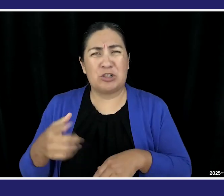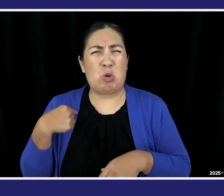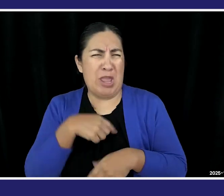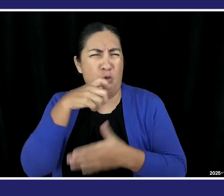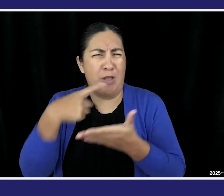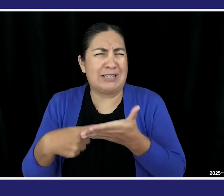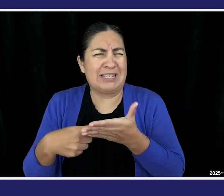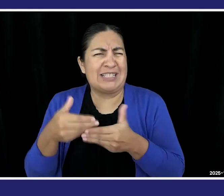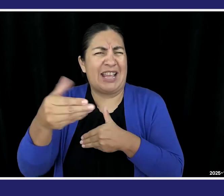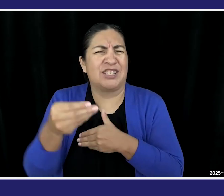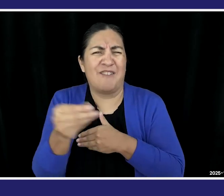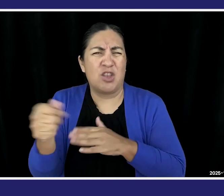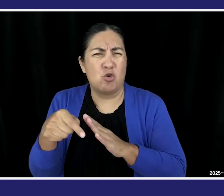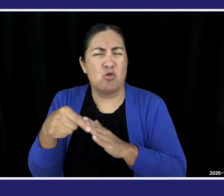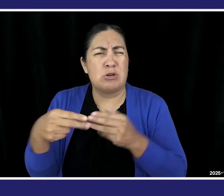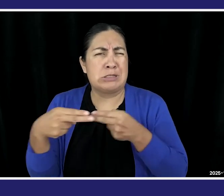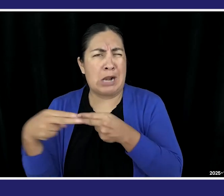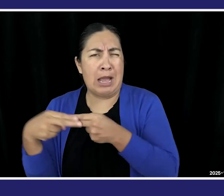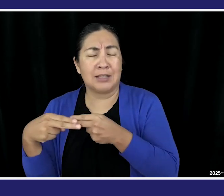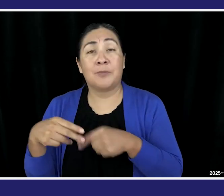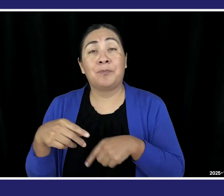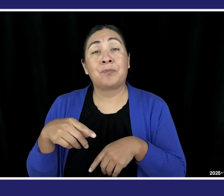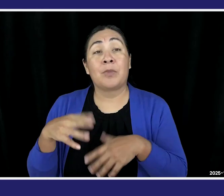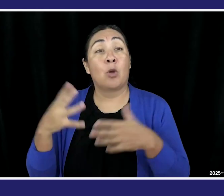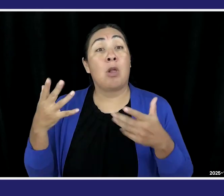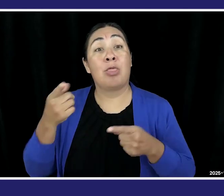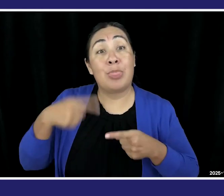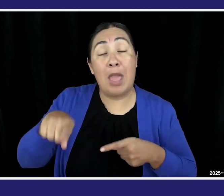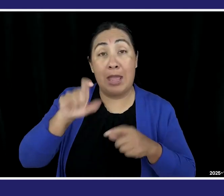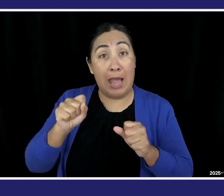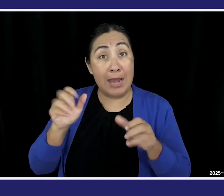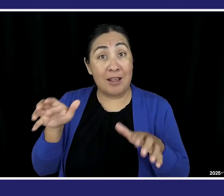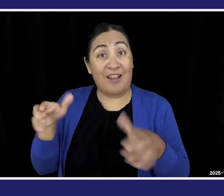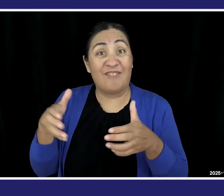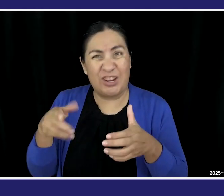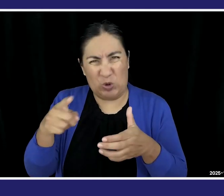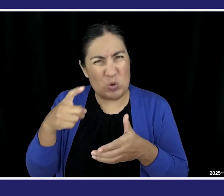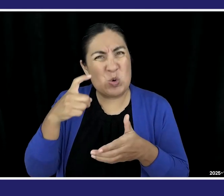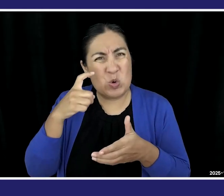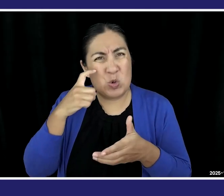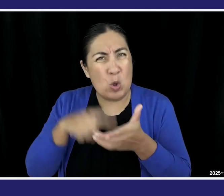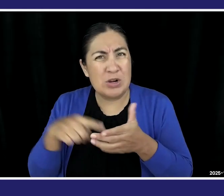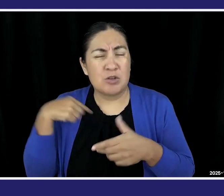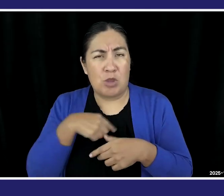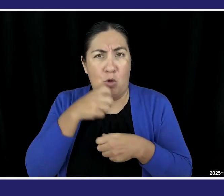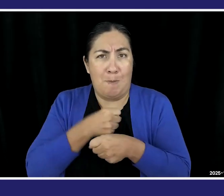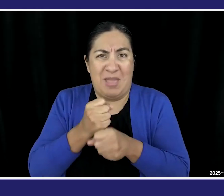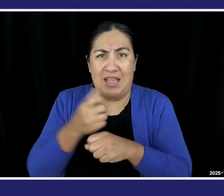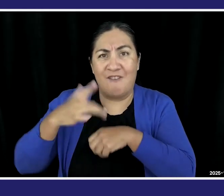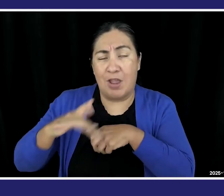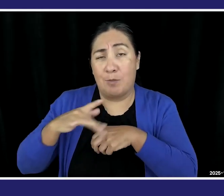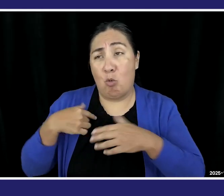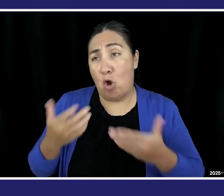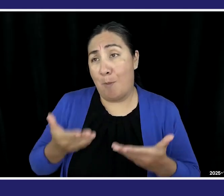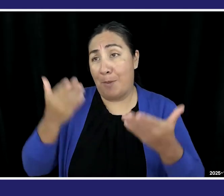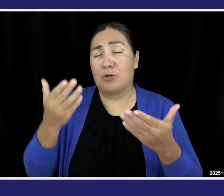is this idea of having them convene. As you saw, we are making available, we are proposing a